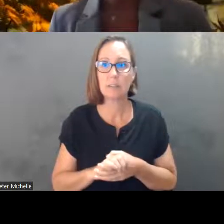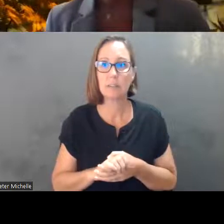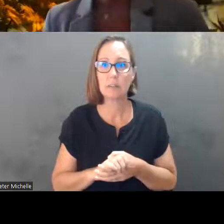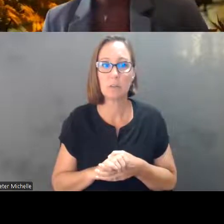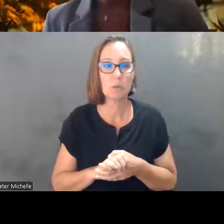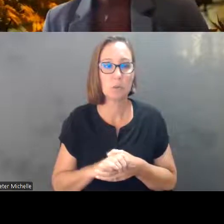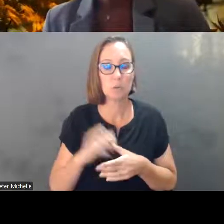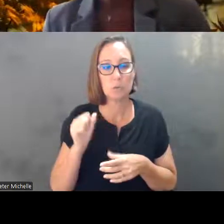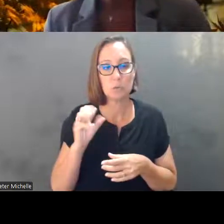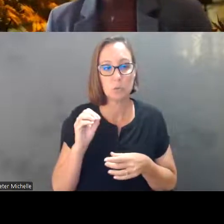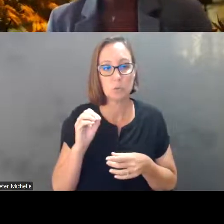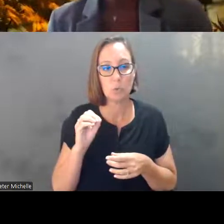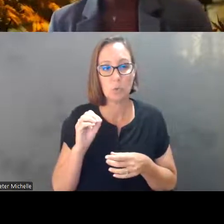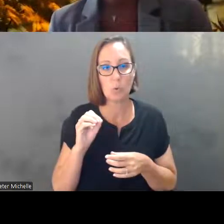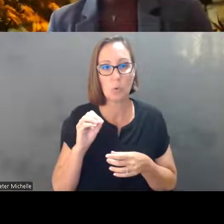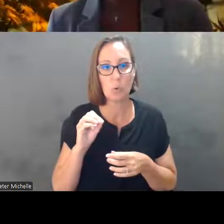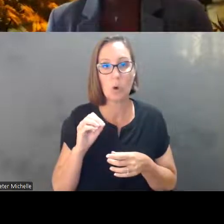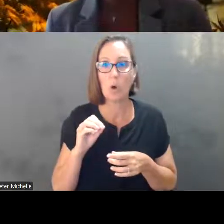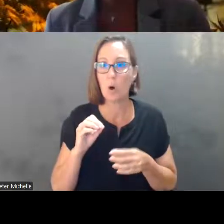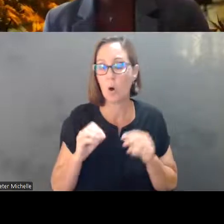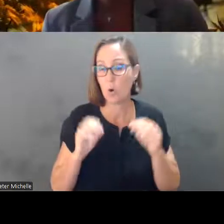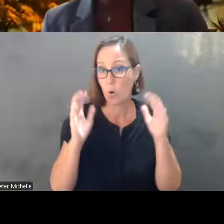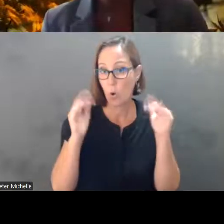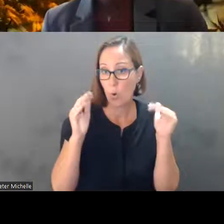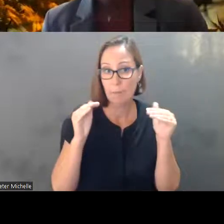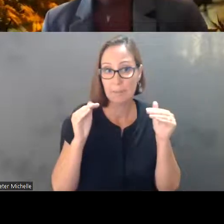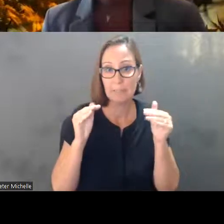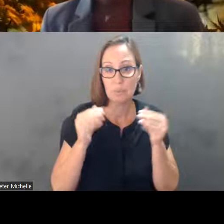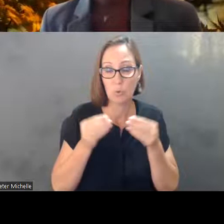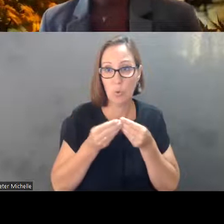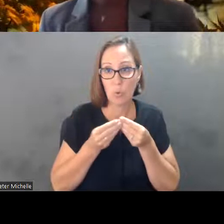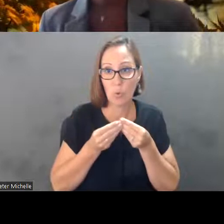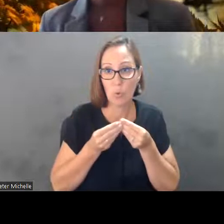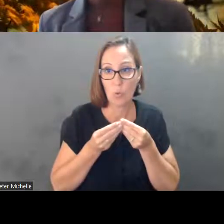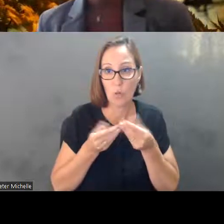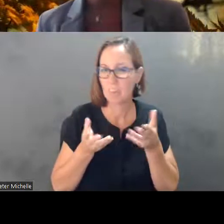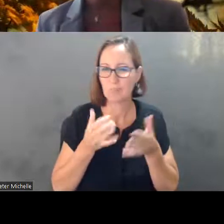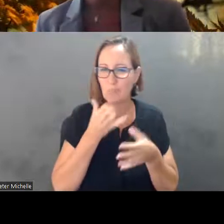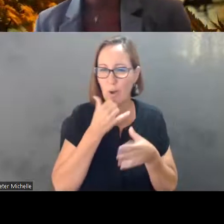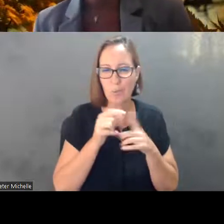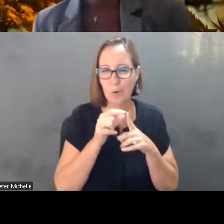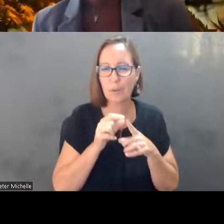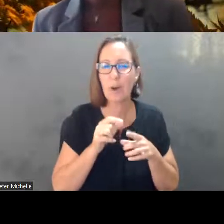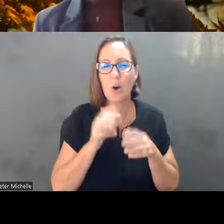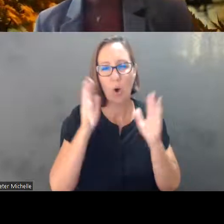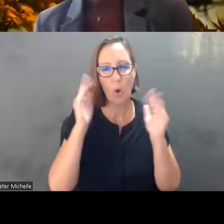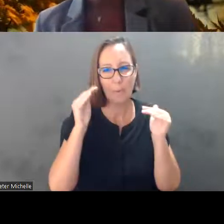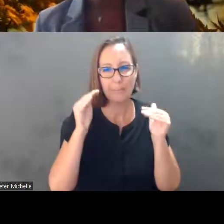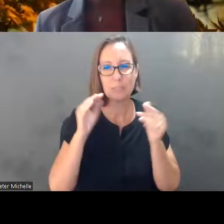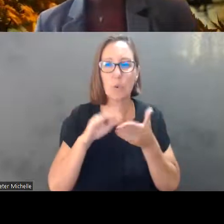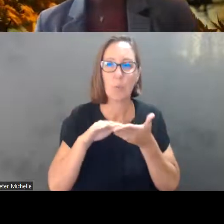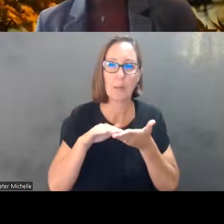So we're hoping to launch, or excuse me, not launch, we're hoping to release the request